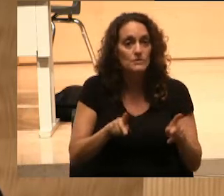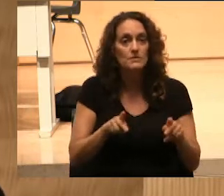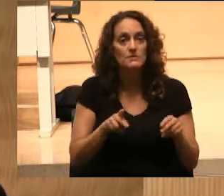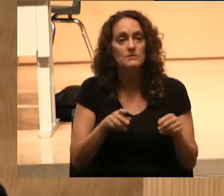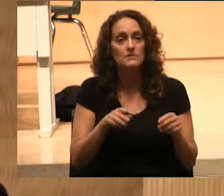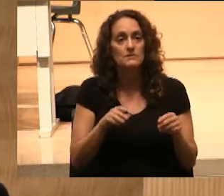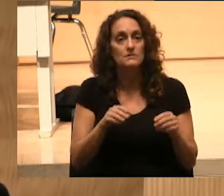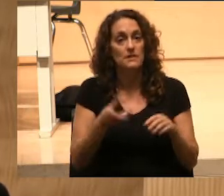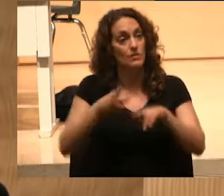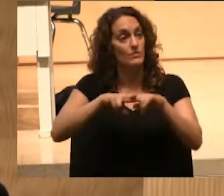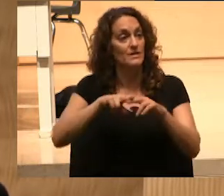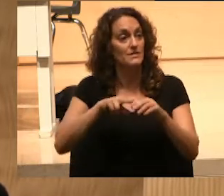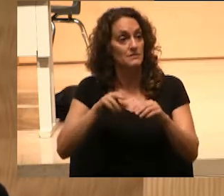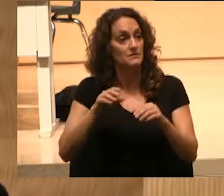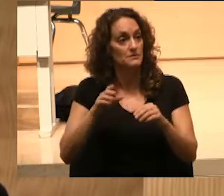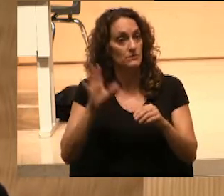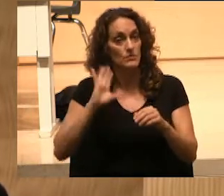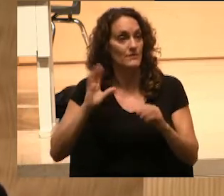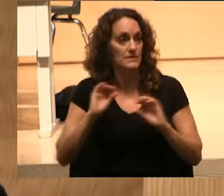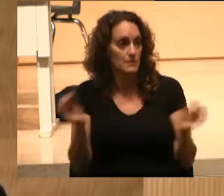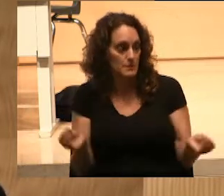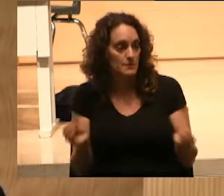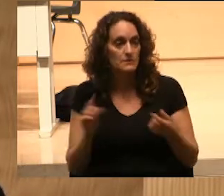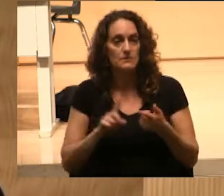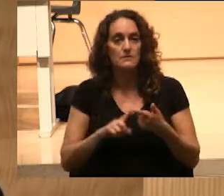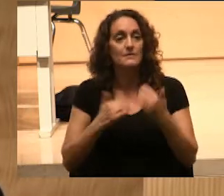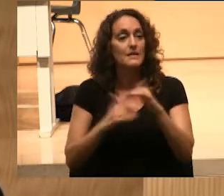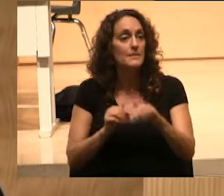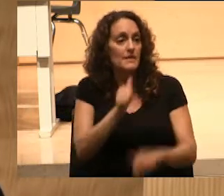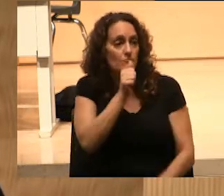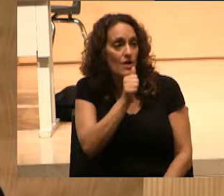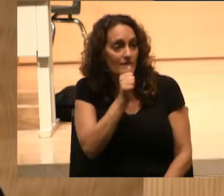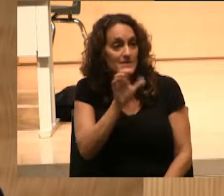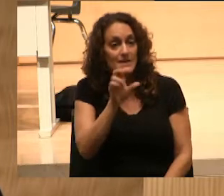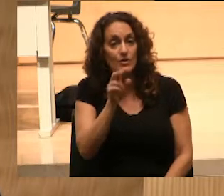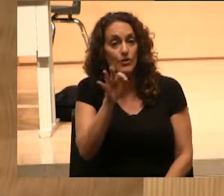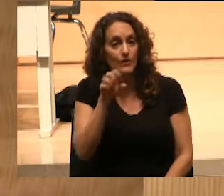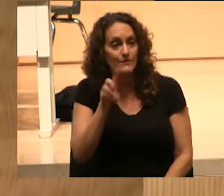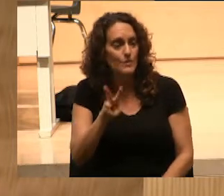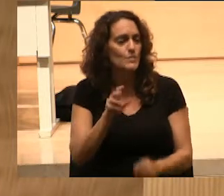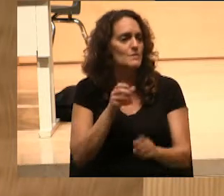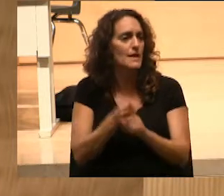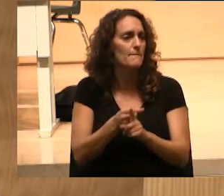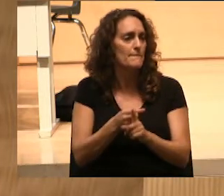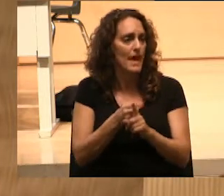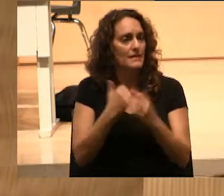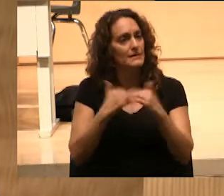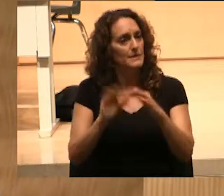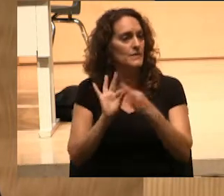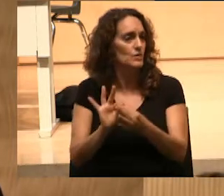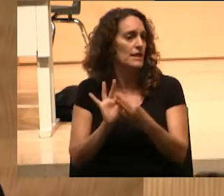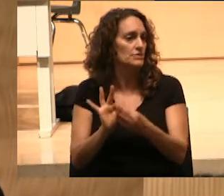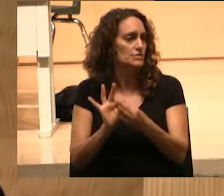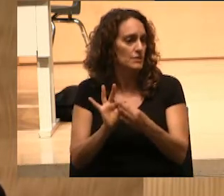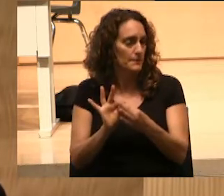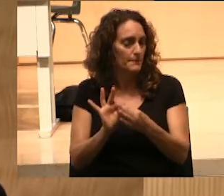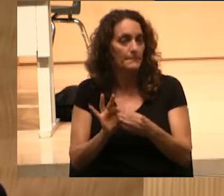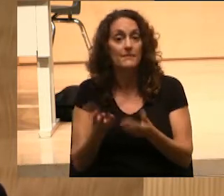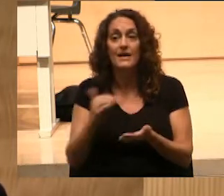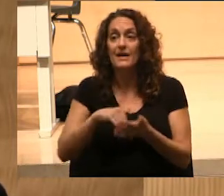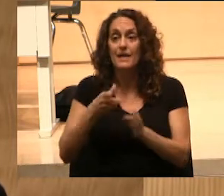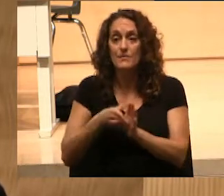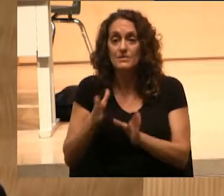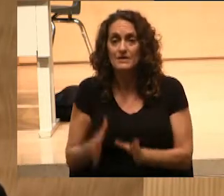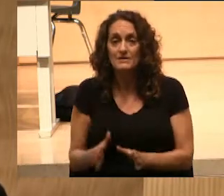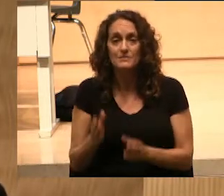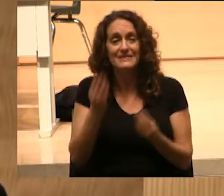none. Limited privacy and curfews impact full opportunities for social relationships. Again, our participants were telling